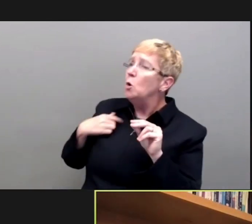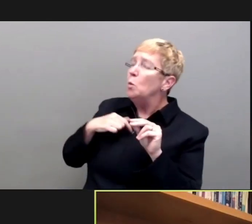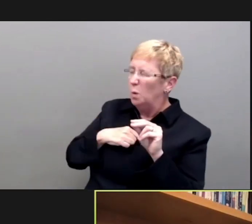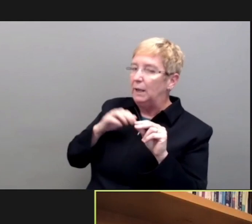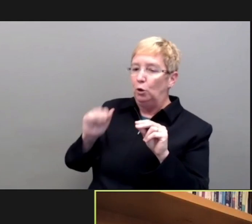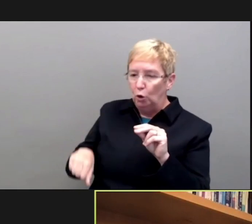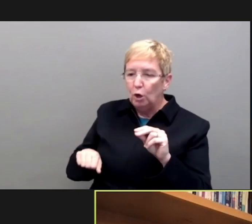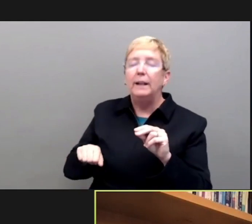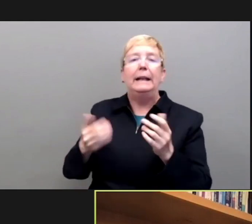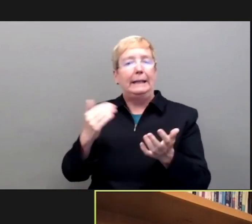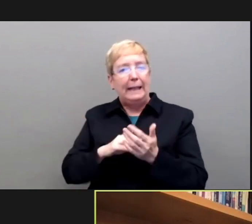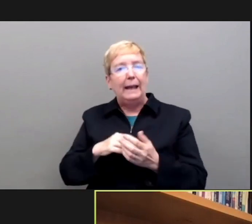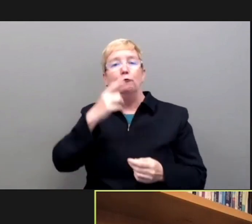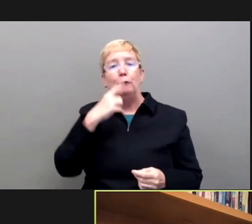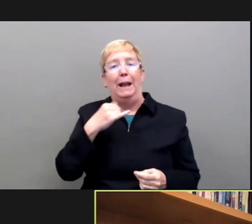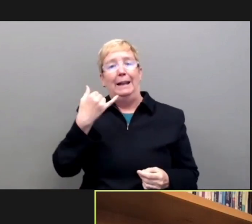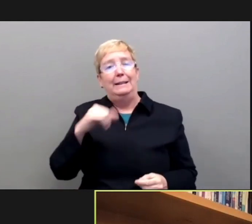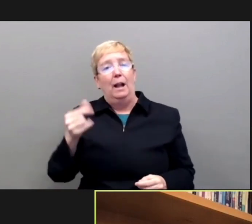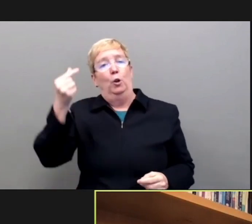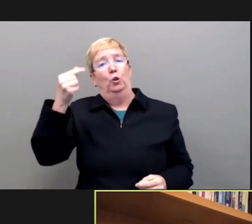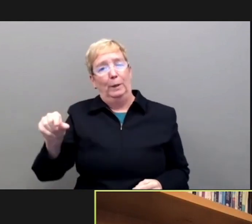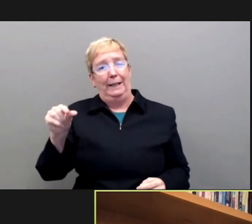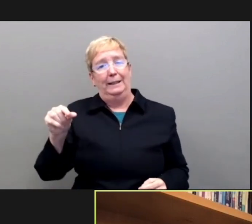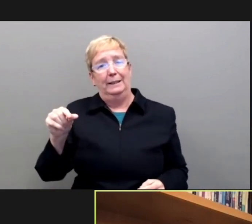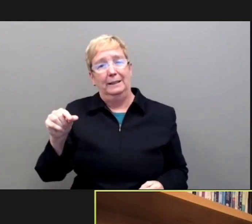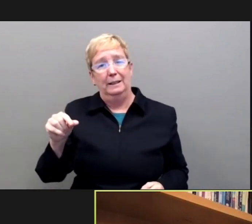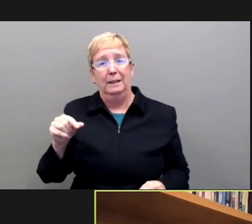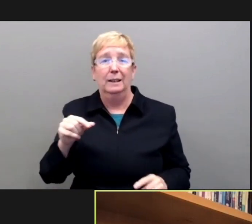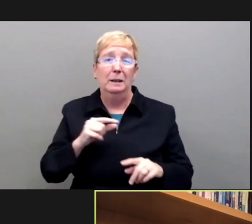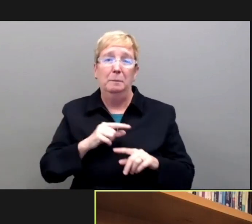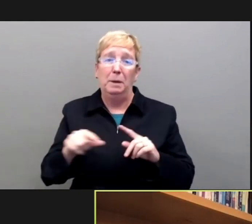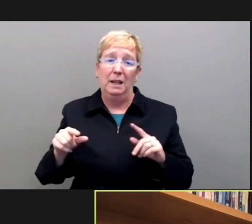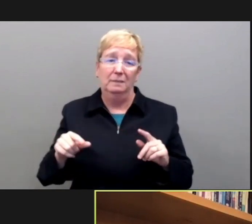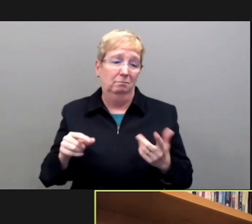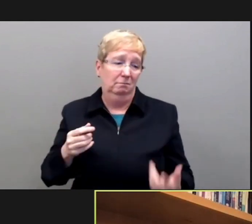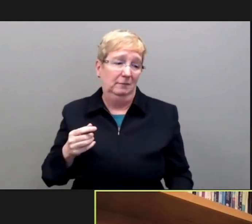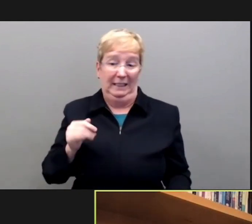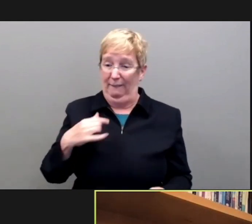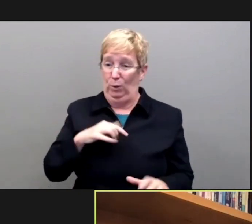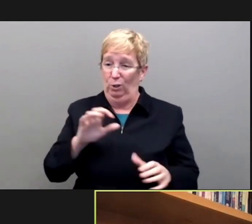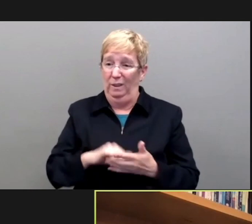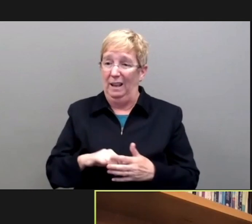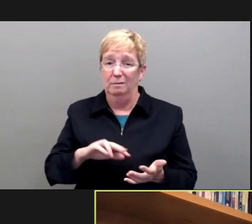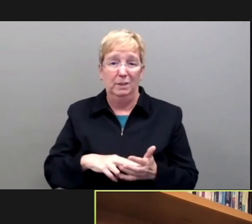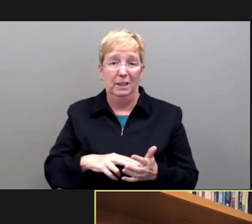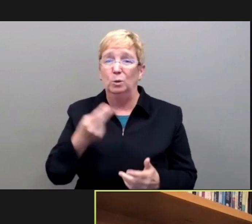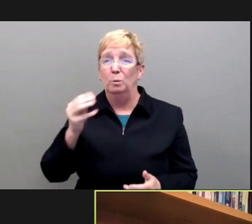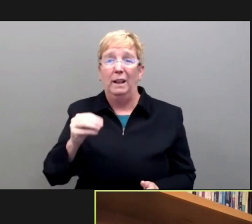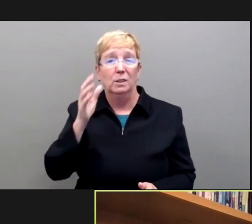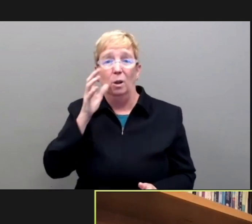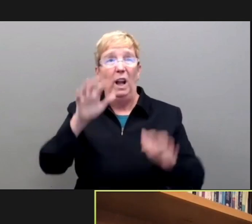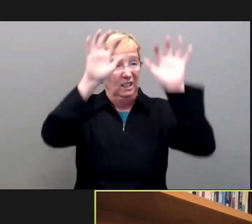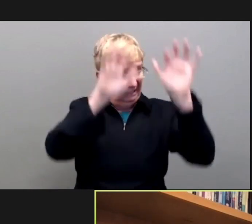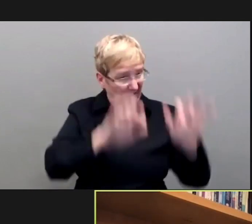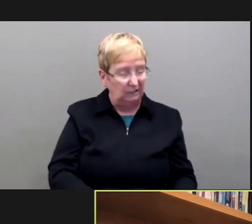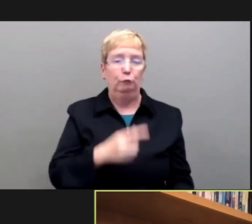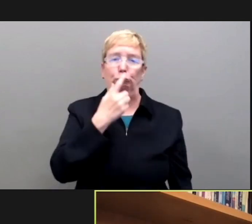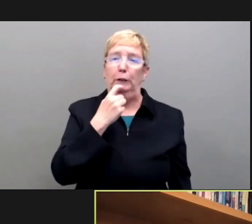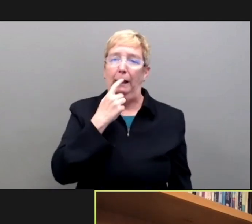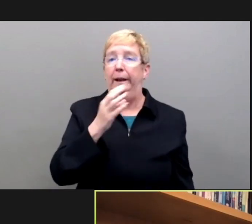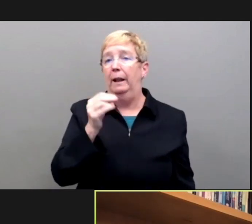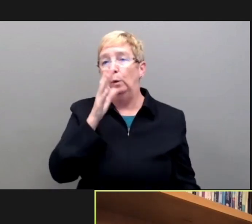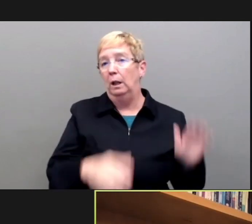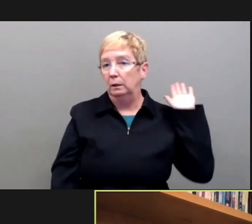red, yellow, green, but within a week or two, New Mexico will be red and will stay red for about 10 weeks like we did last time.